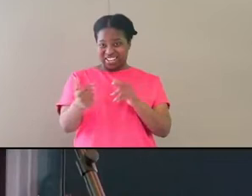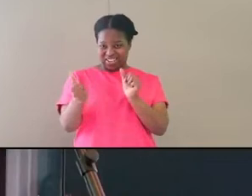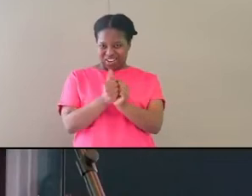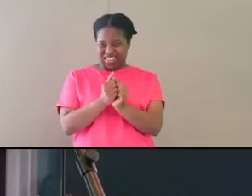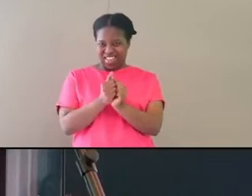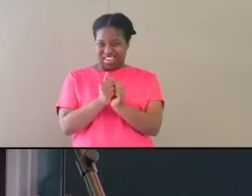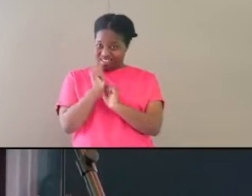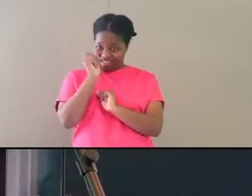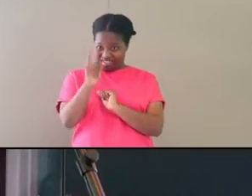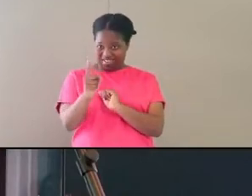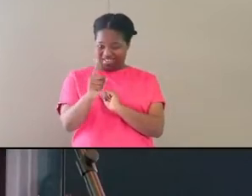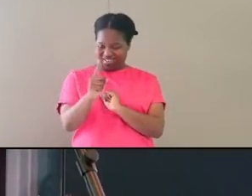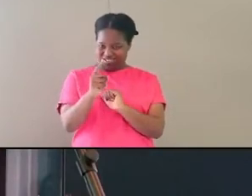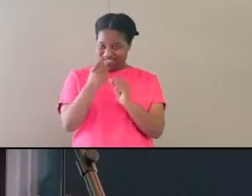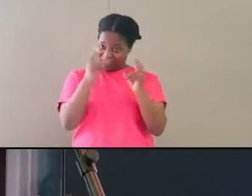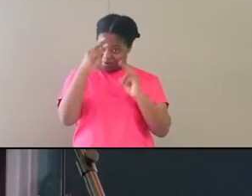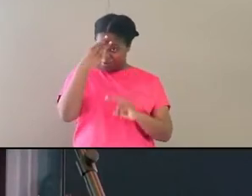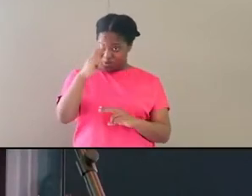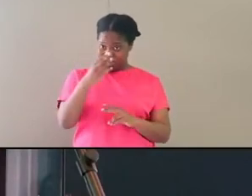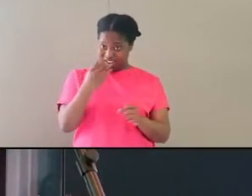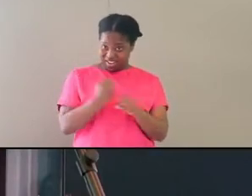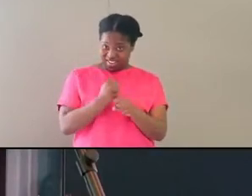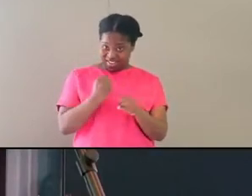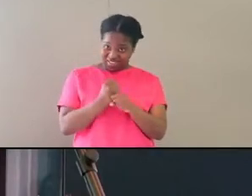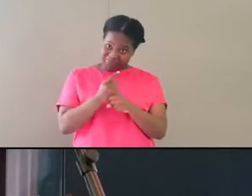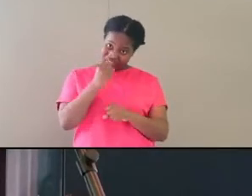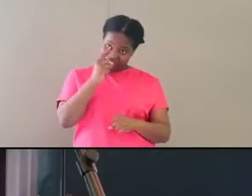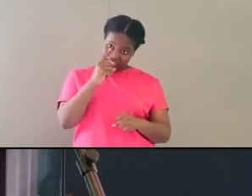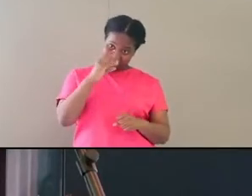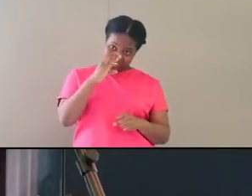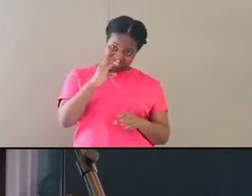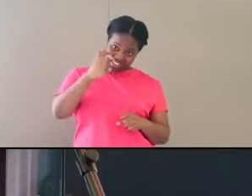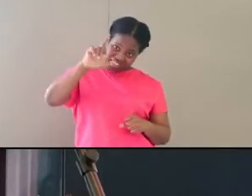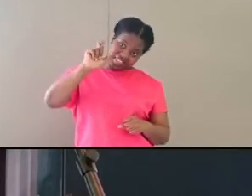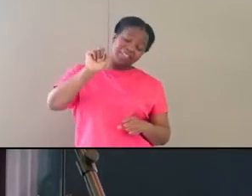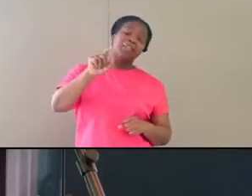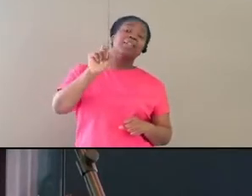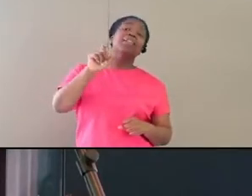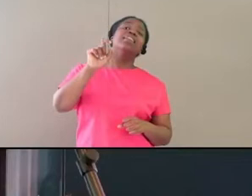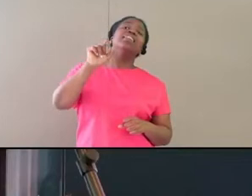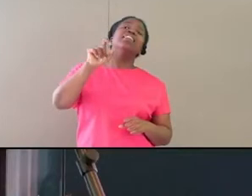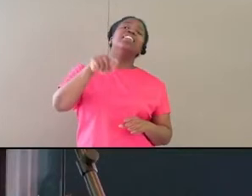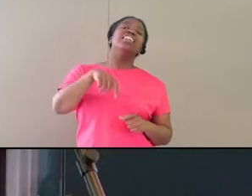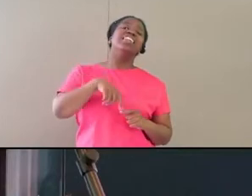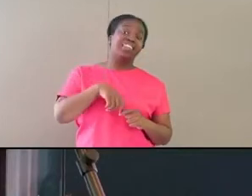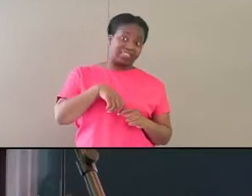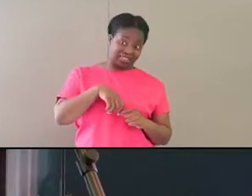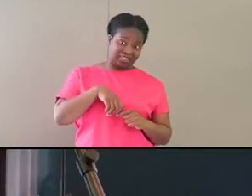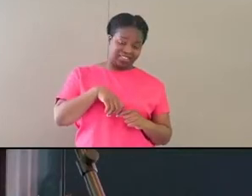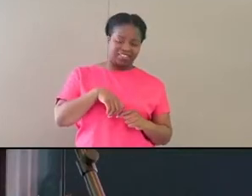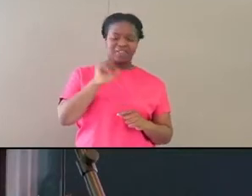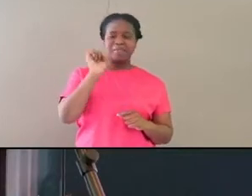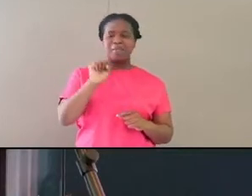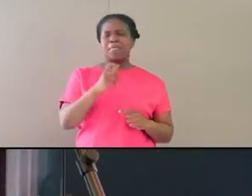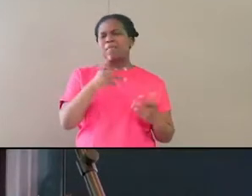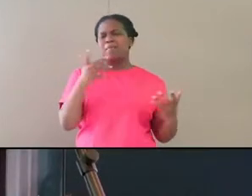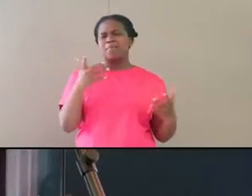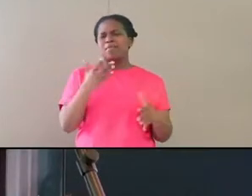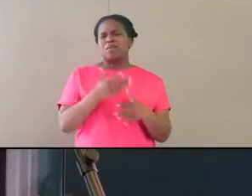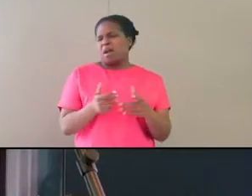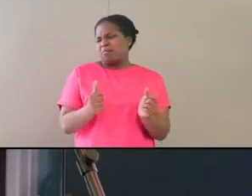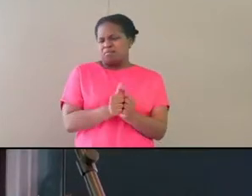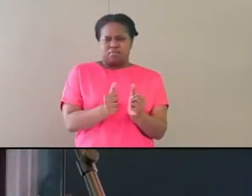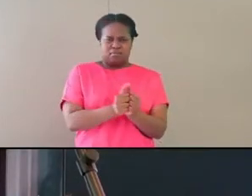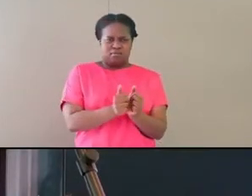in partnership CCL hint hint so and that's what it's about it's about